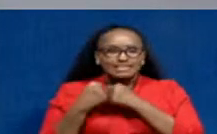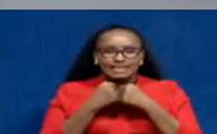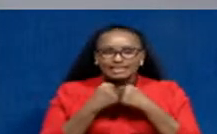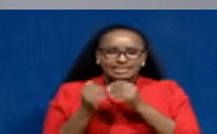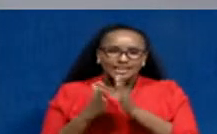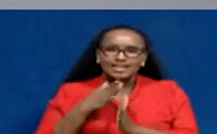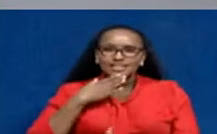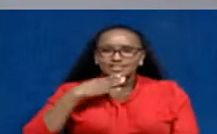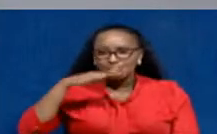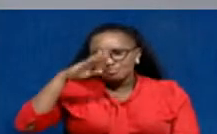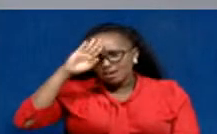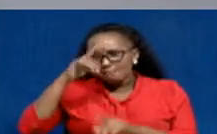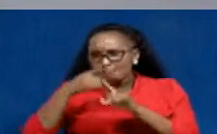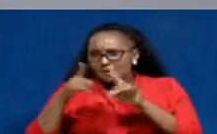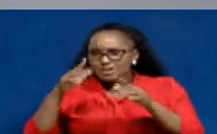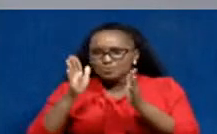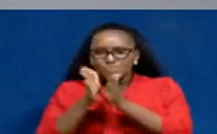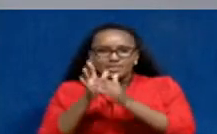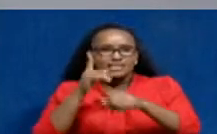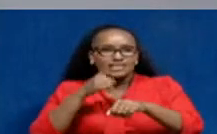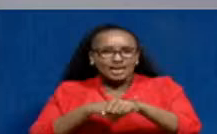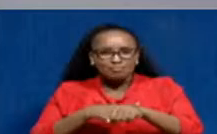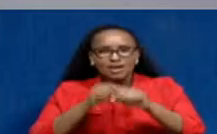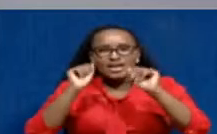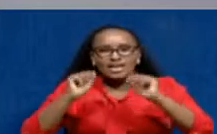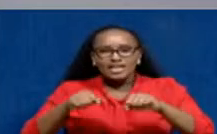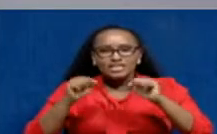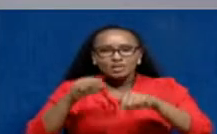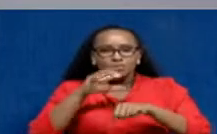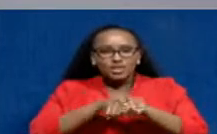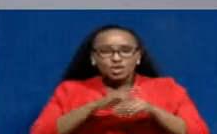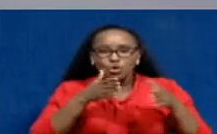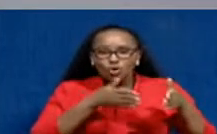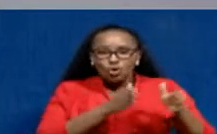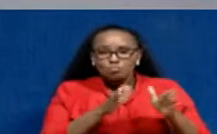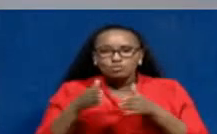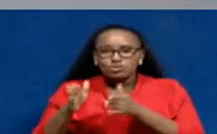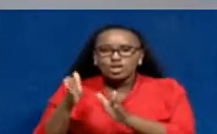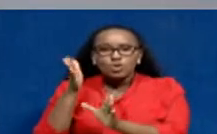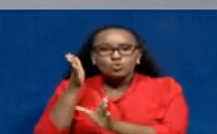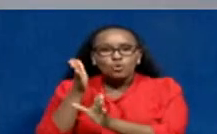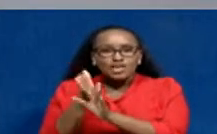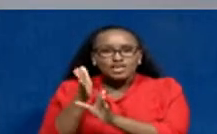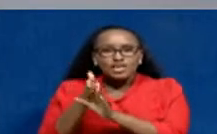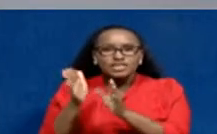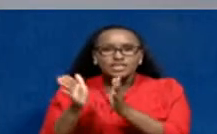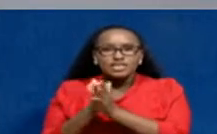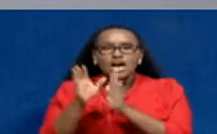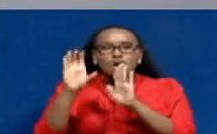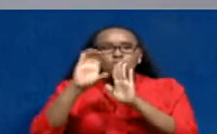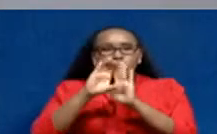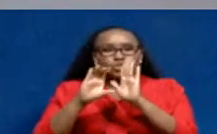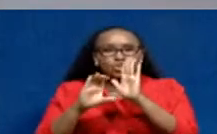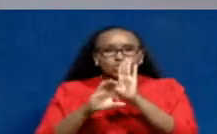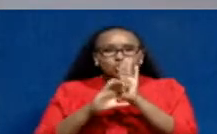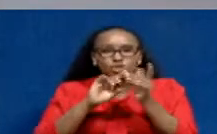with time, it gave him the opportunity to engage in a constitutional